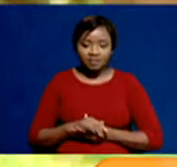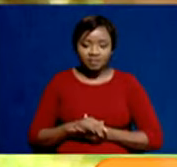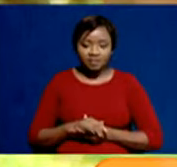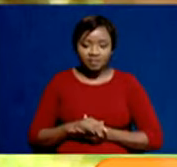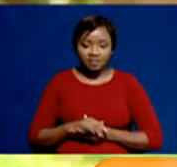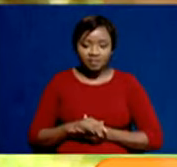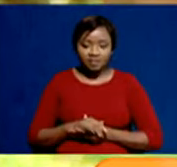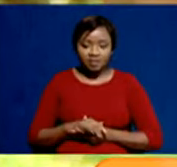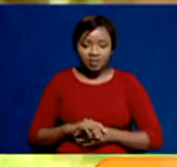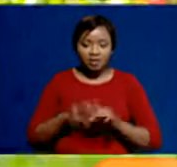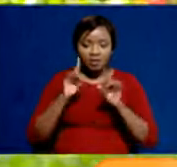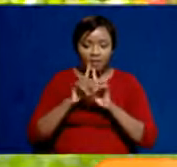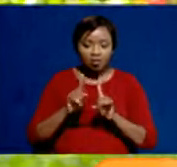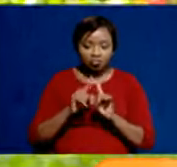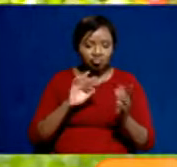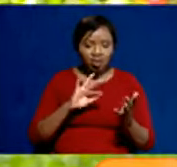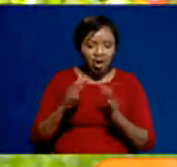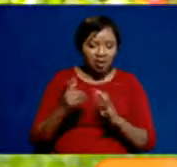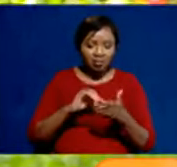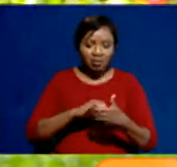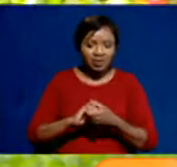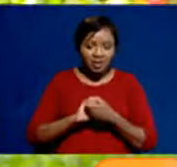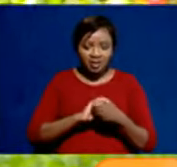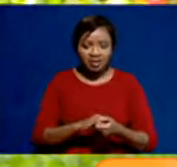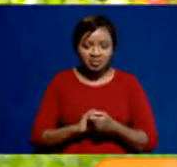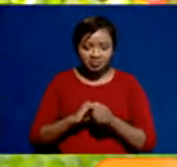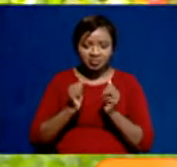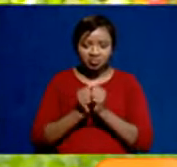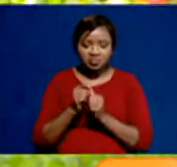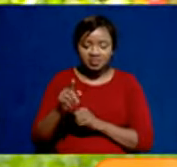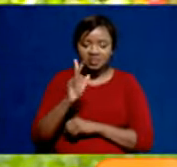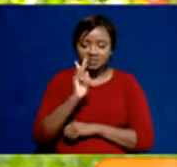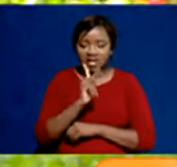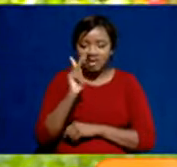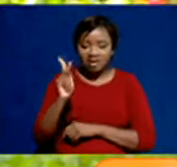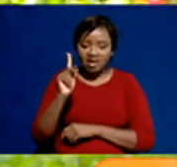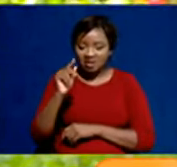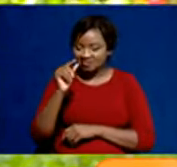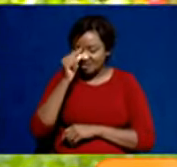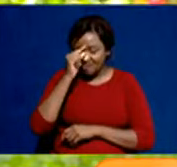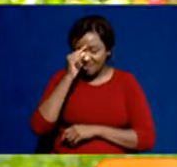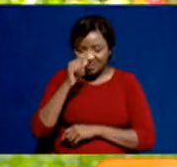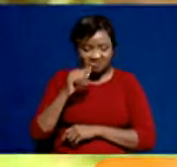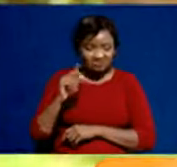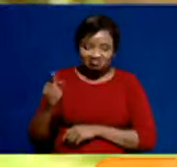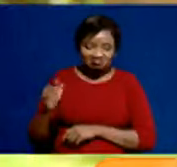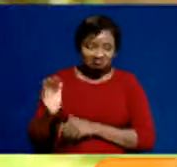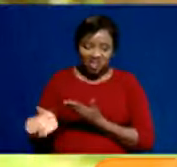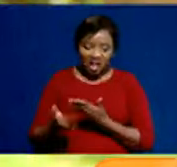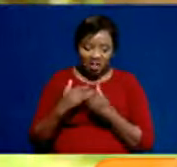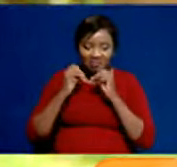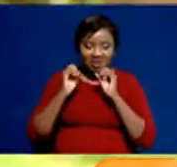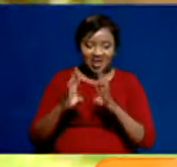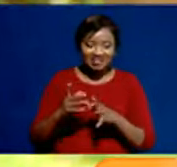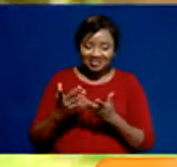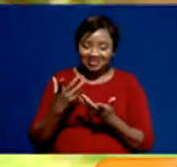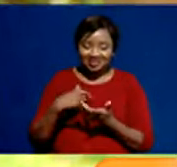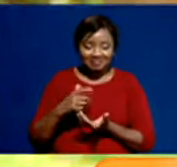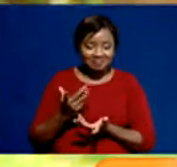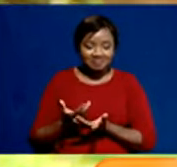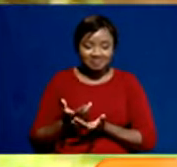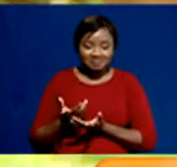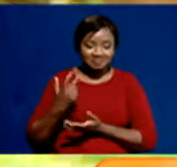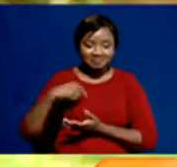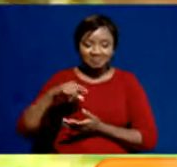the rogue KK regime, they have not borne fruits. I think that we've been taken